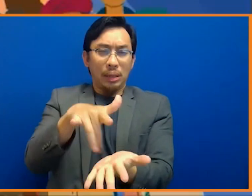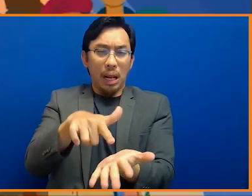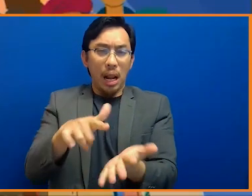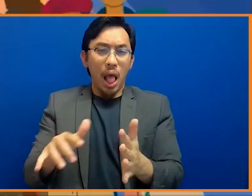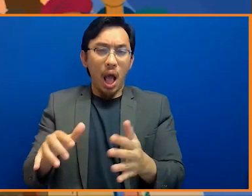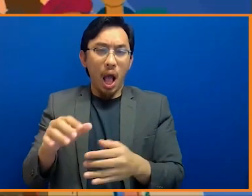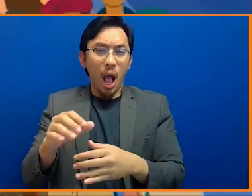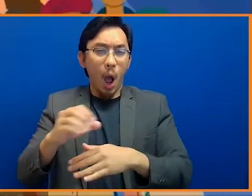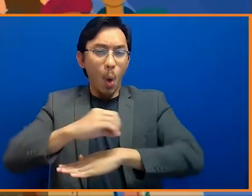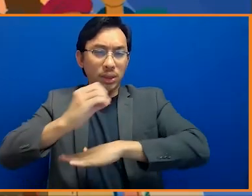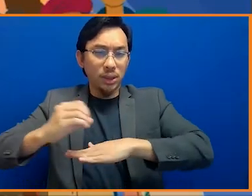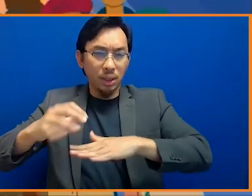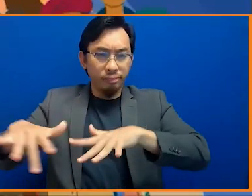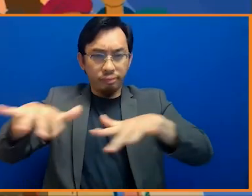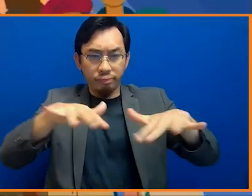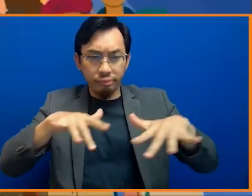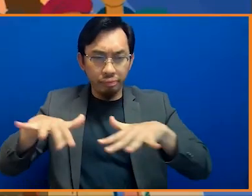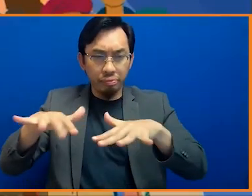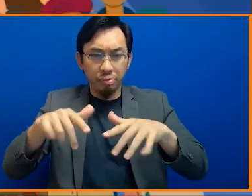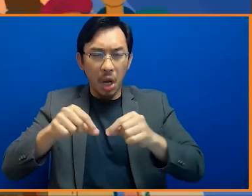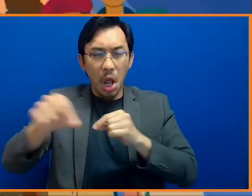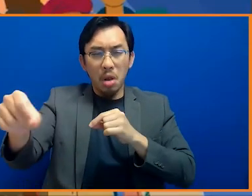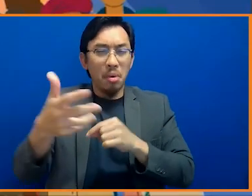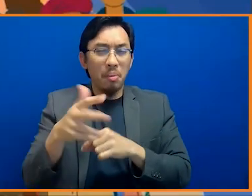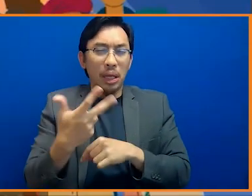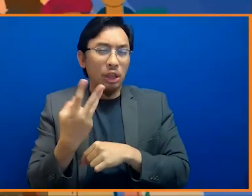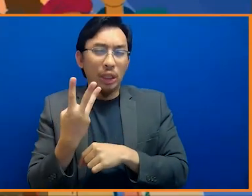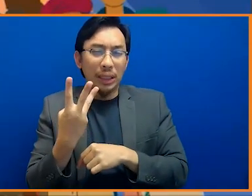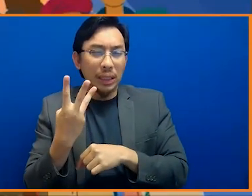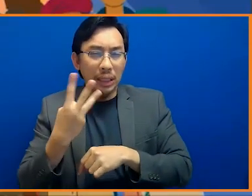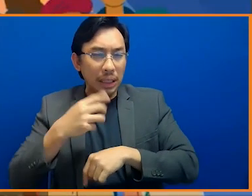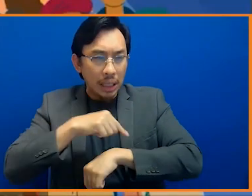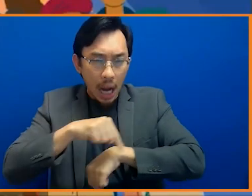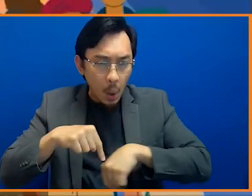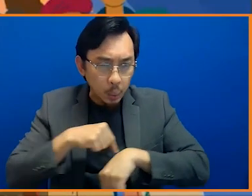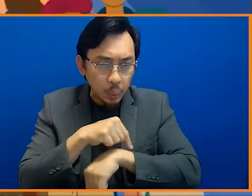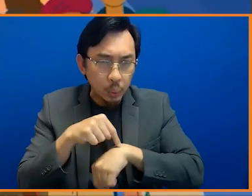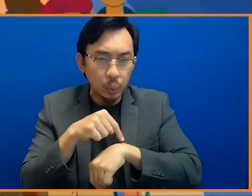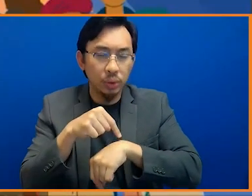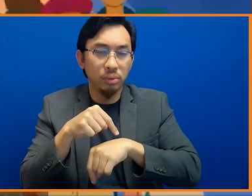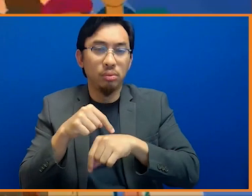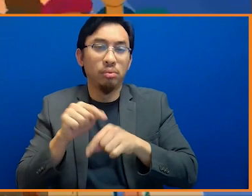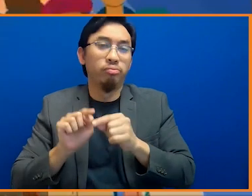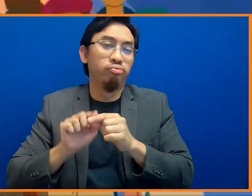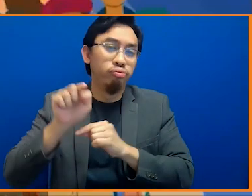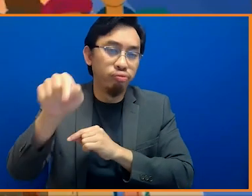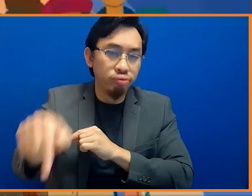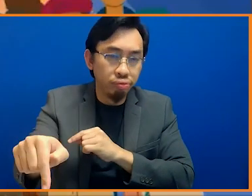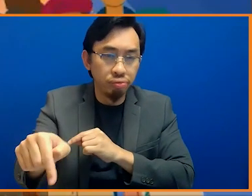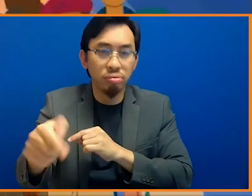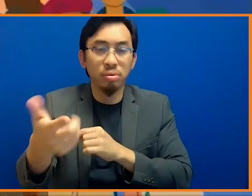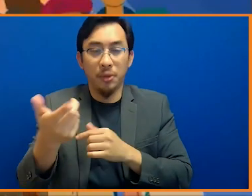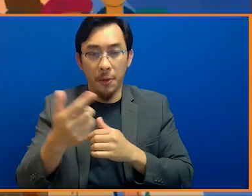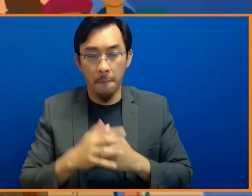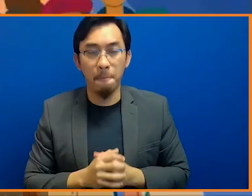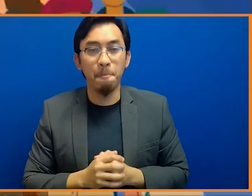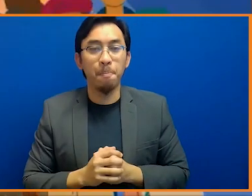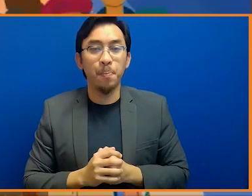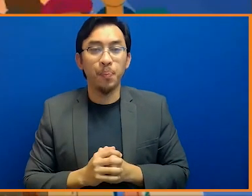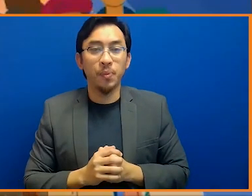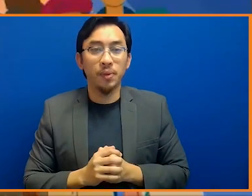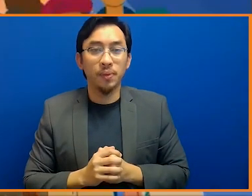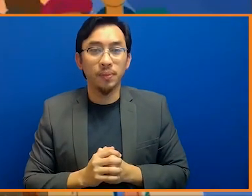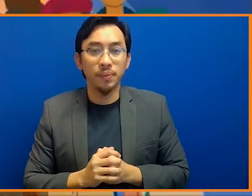of ocean, or it will take longer than 3 hours to reach a certain point from its